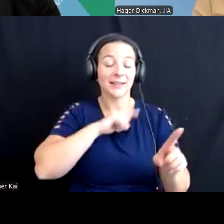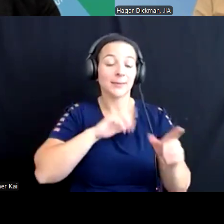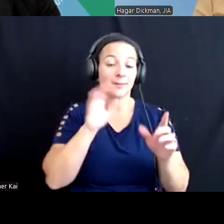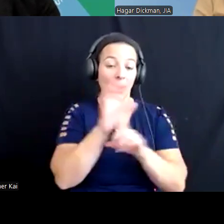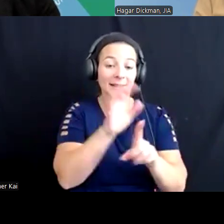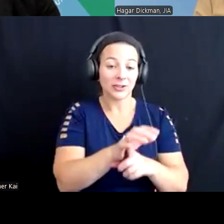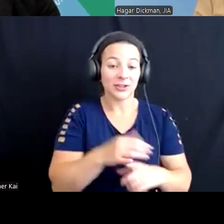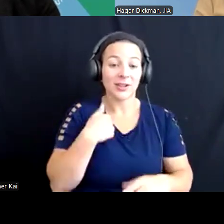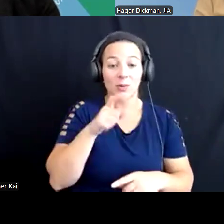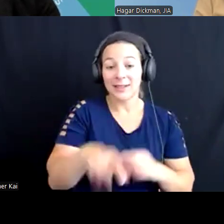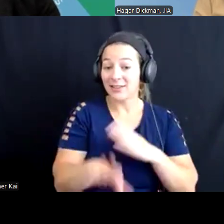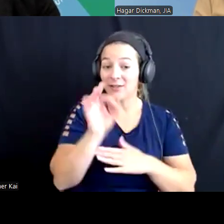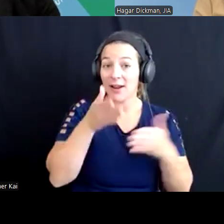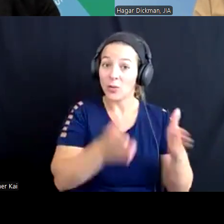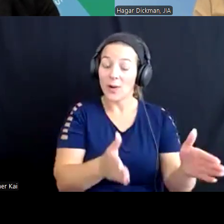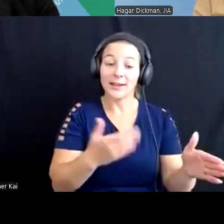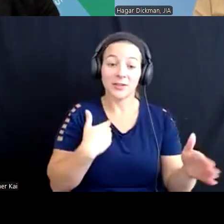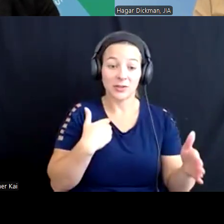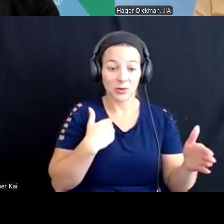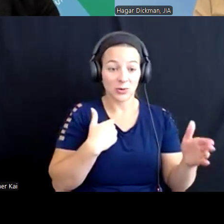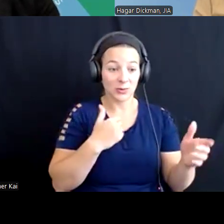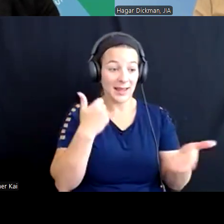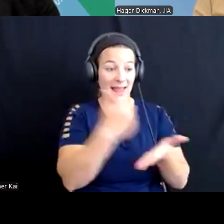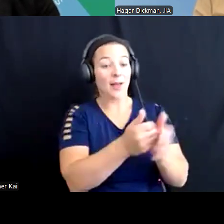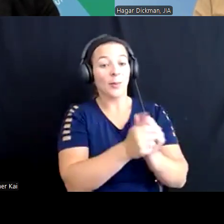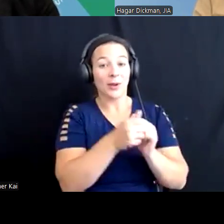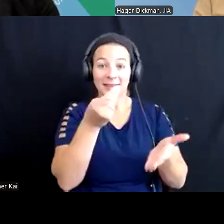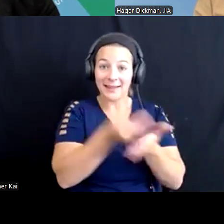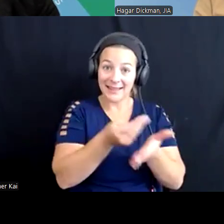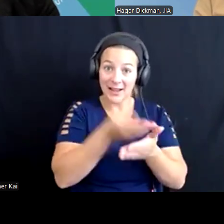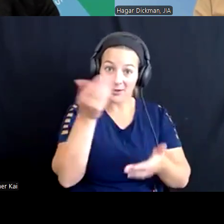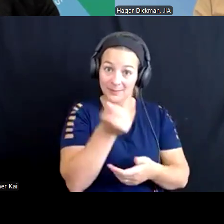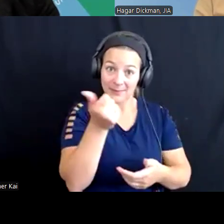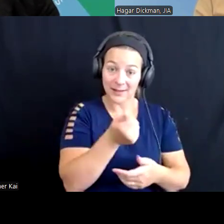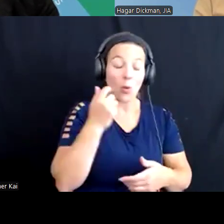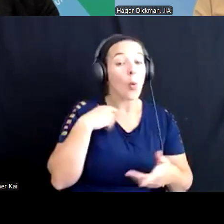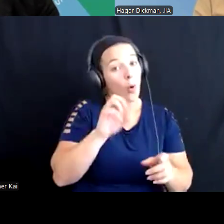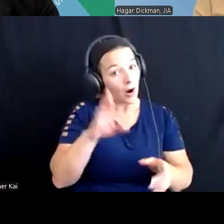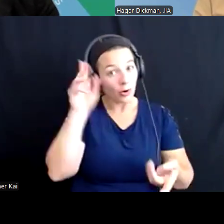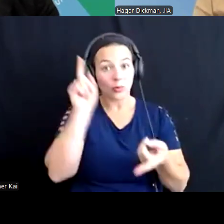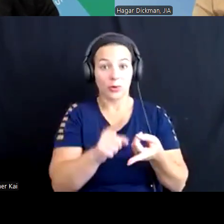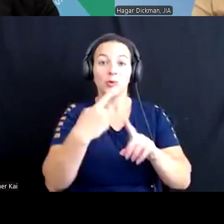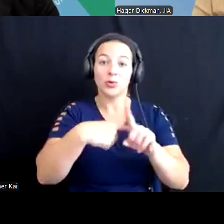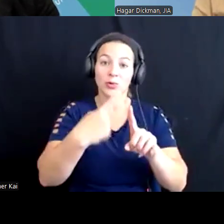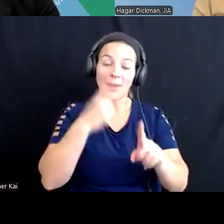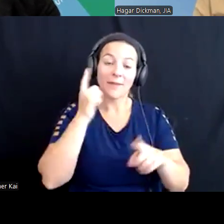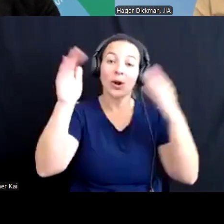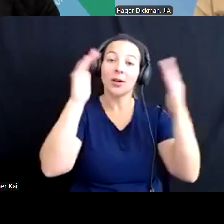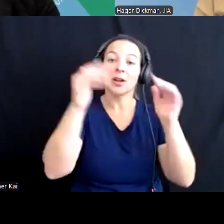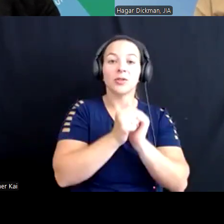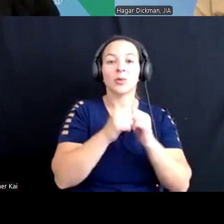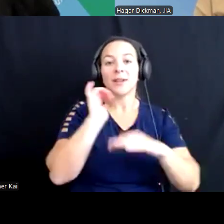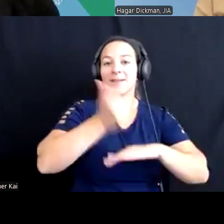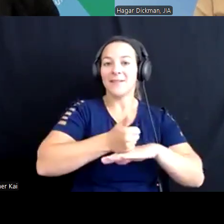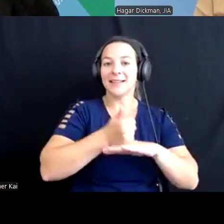to augment the incomes or reduce the rent costs of older adults and adults with disabilities who are on fixed incomes and